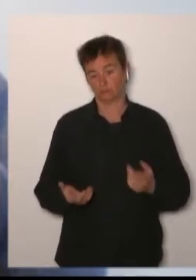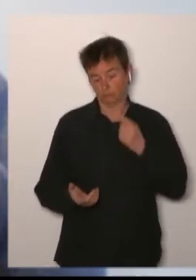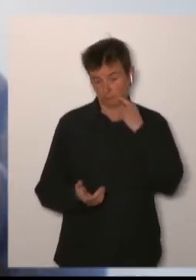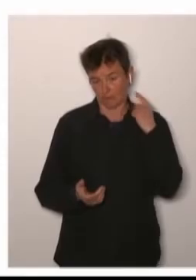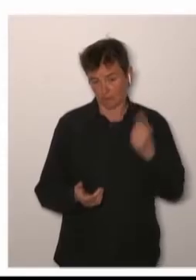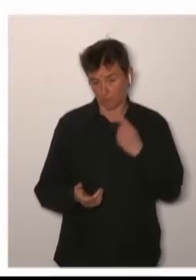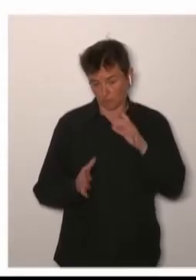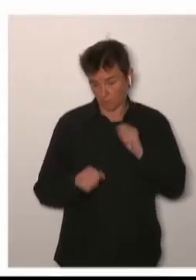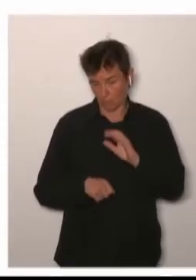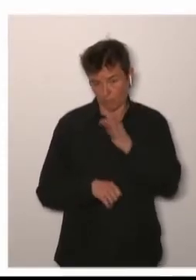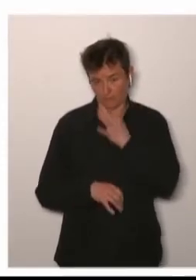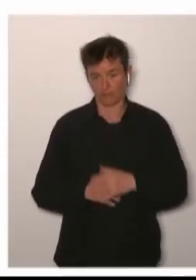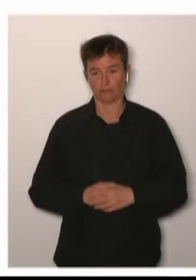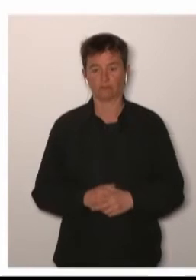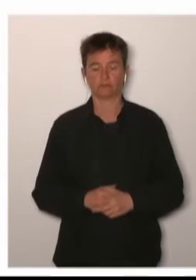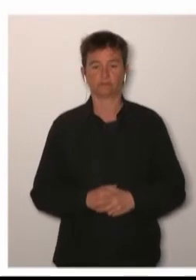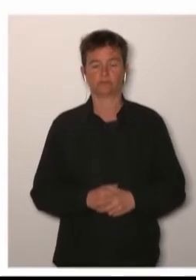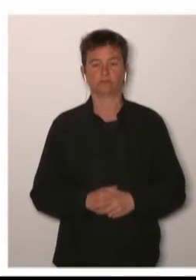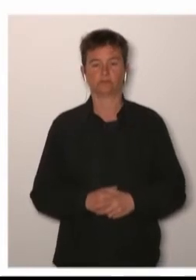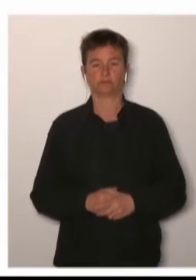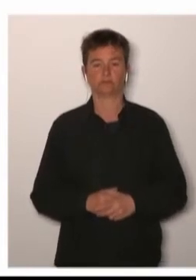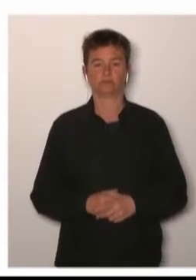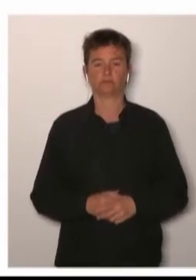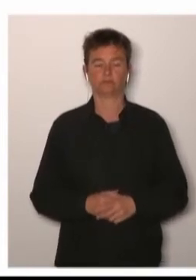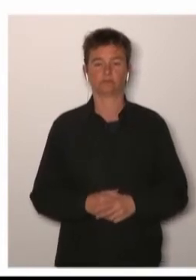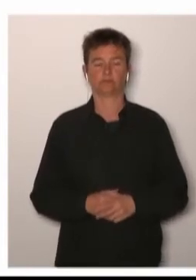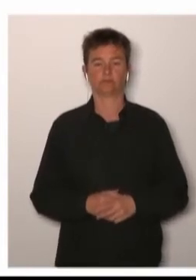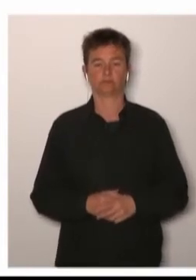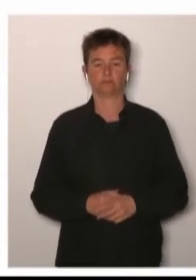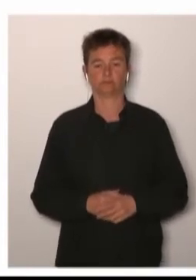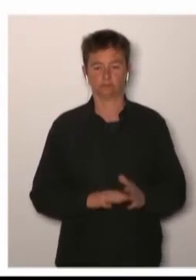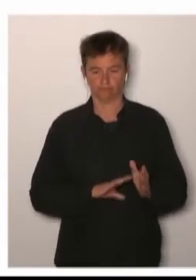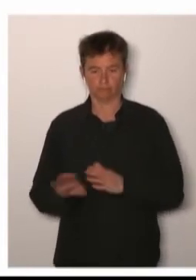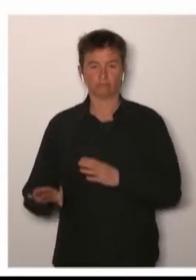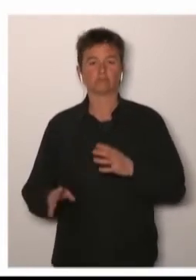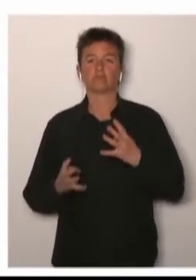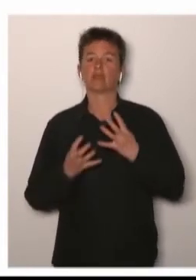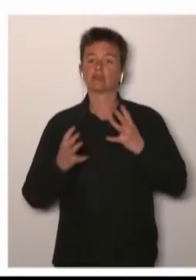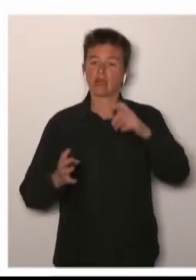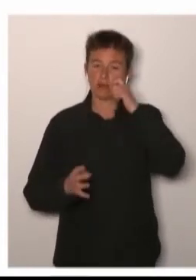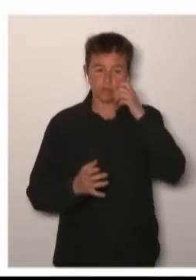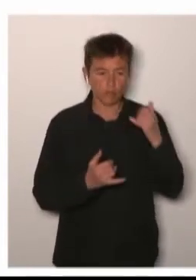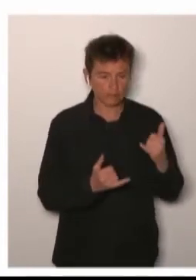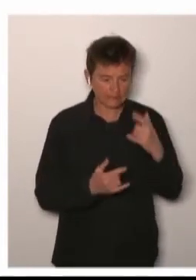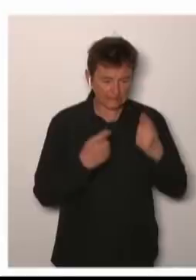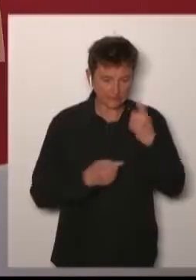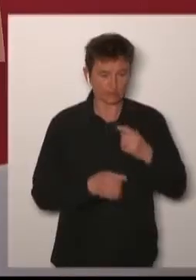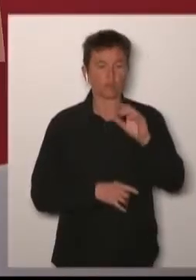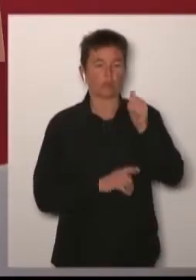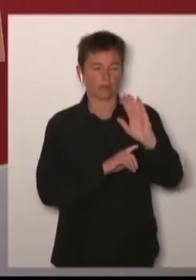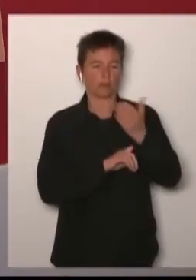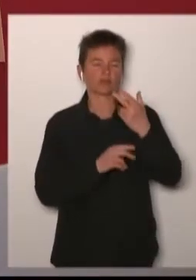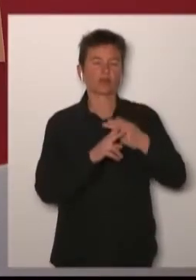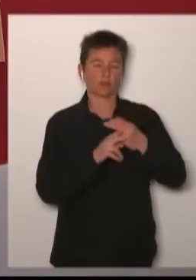Questions to Dominik from the audience in the room, and if you can present yourself firstly. Thanks. Yes, thank you.